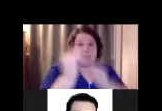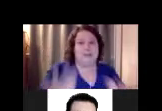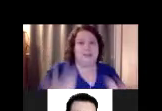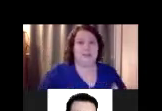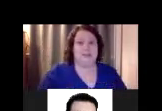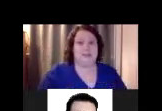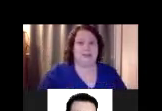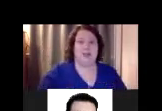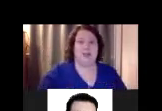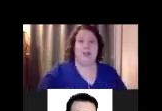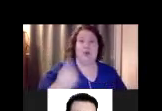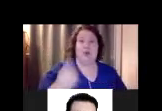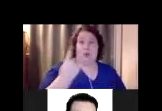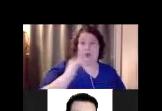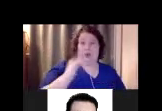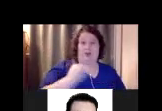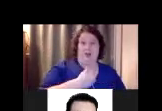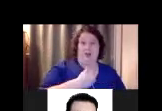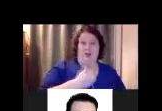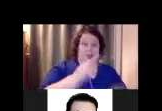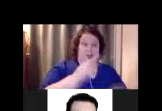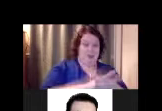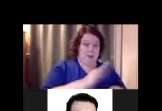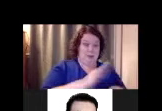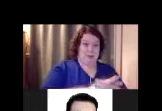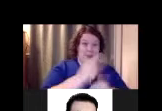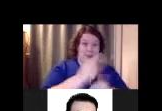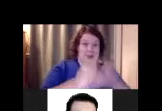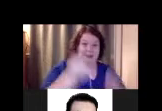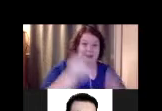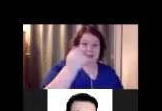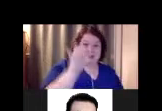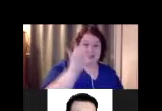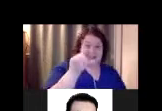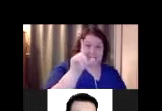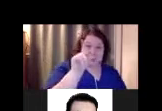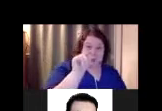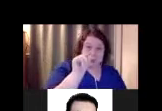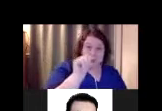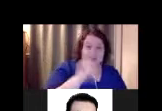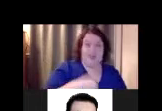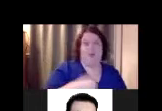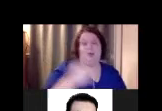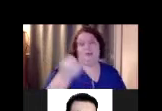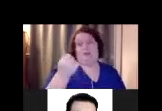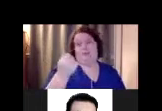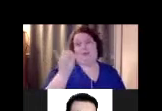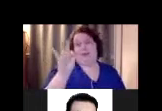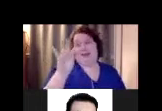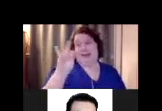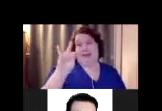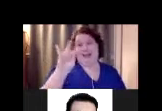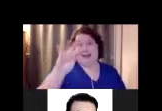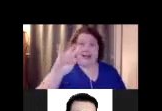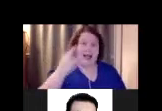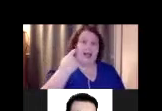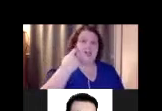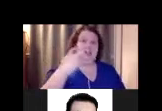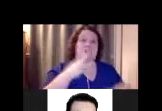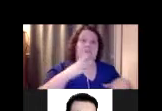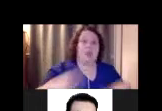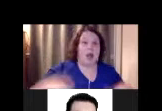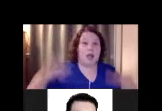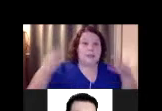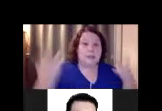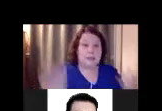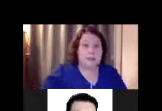in 1910 that had some improvements in the 90s, a school that was built in 89 and just got flooded. And I mean,